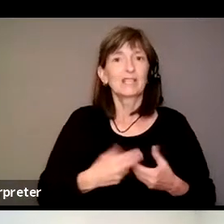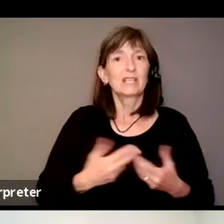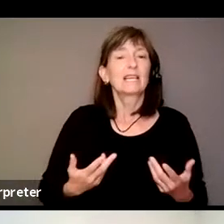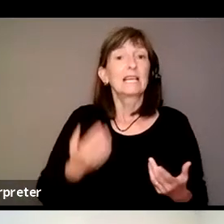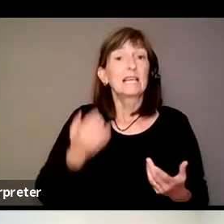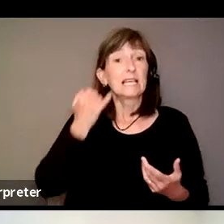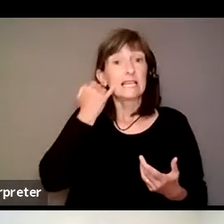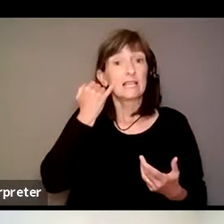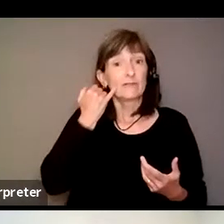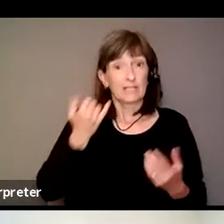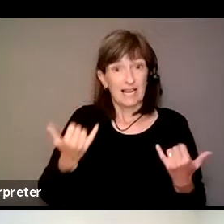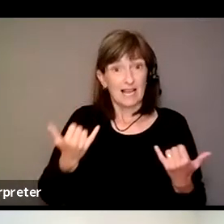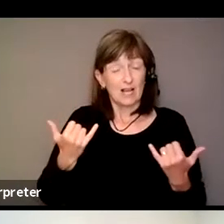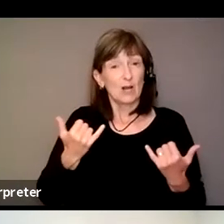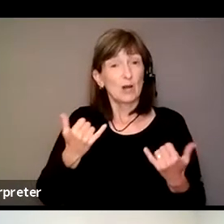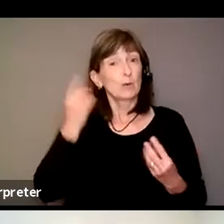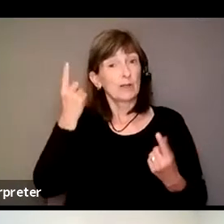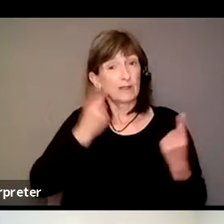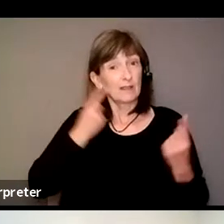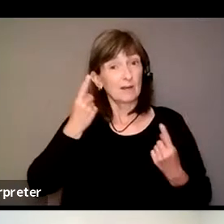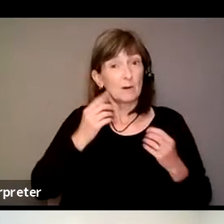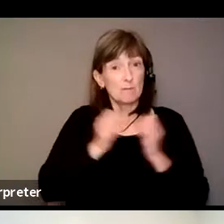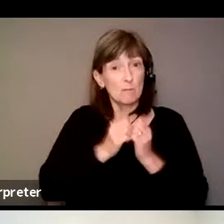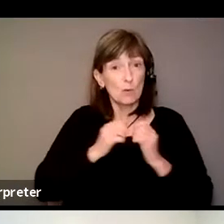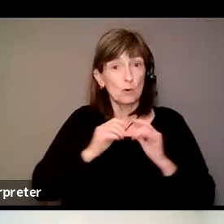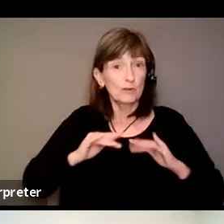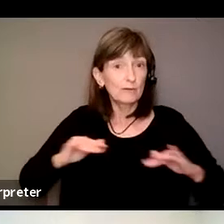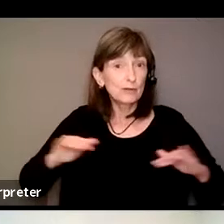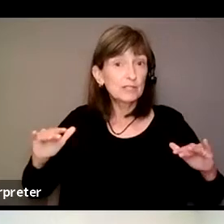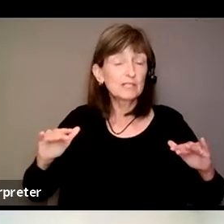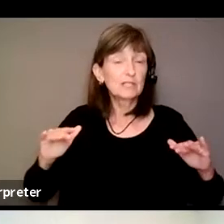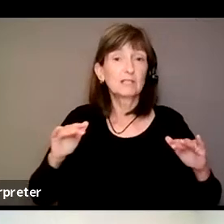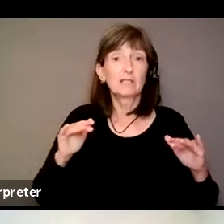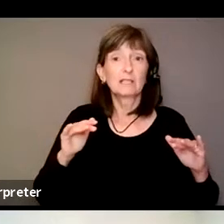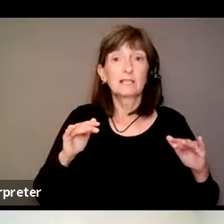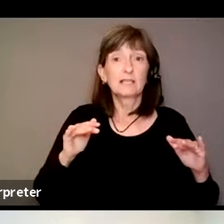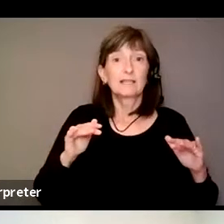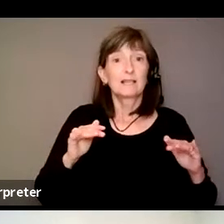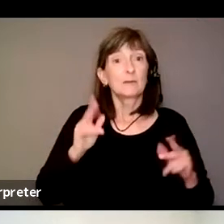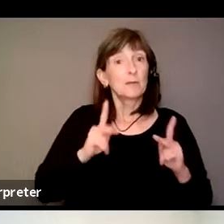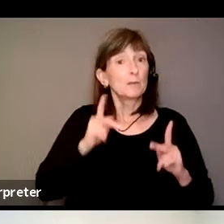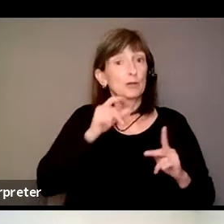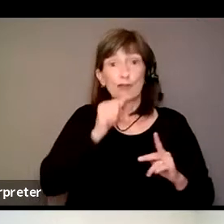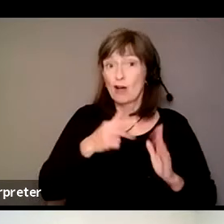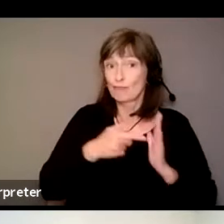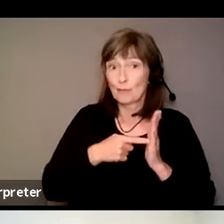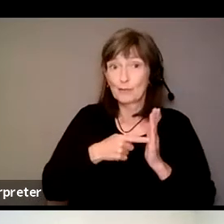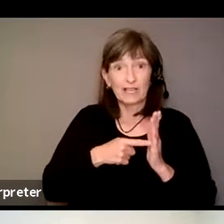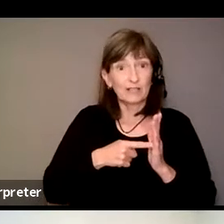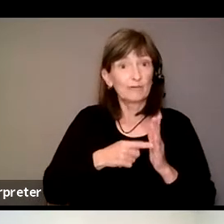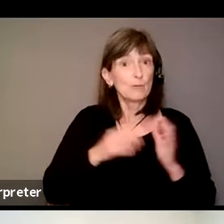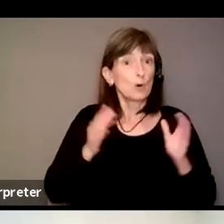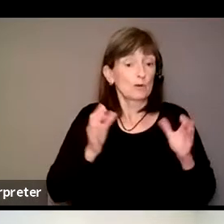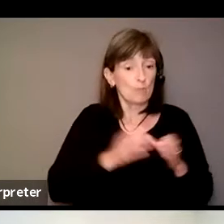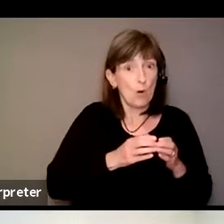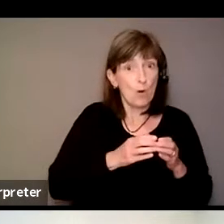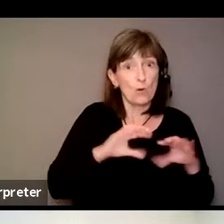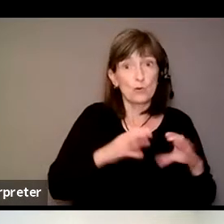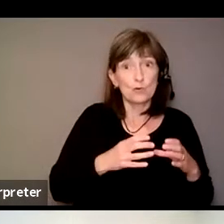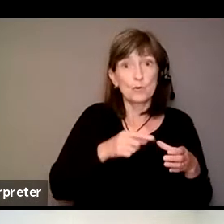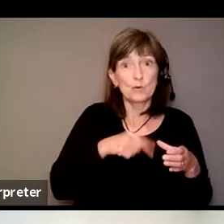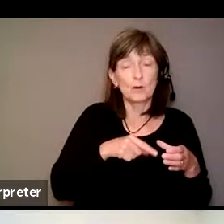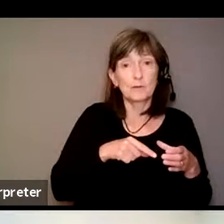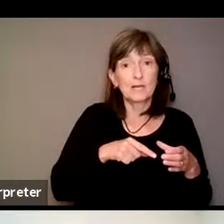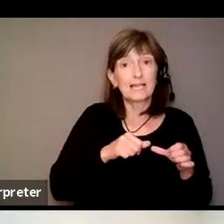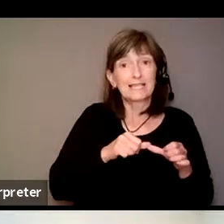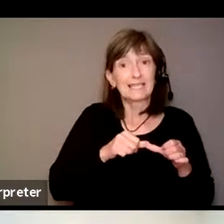increasing diversity, it's important that the people who are of minorities get a chance to dip their toe in